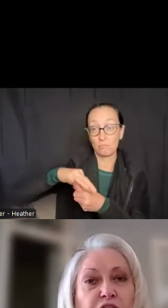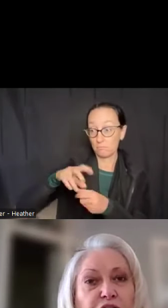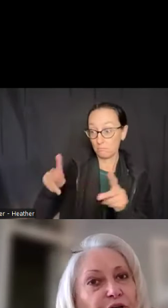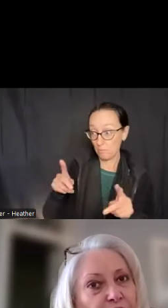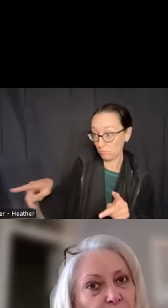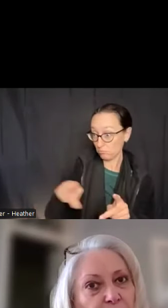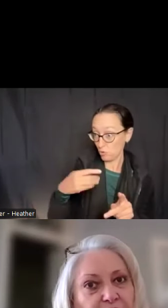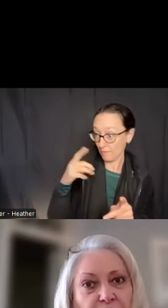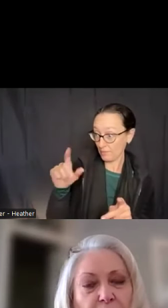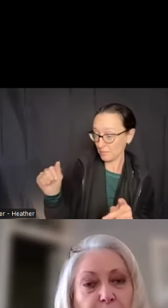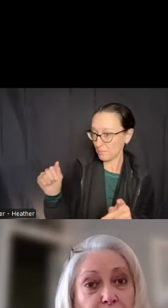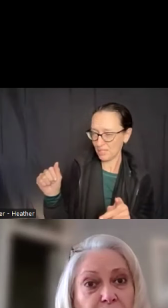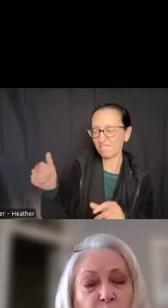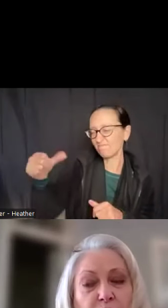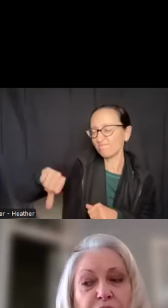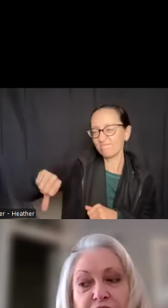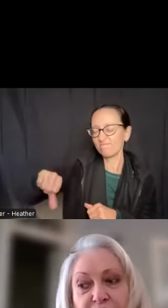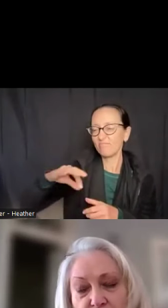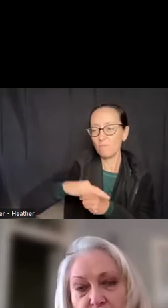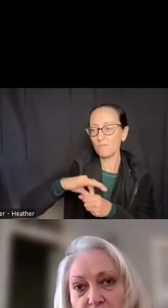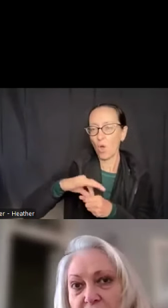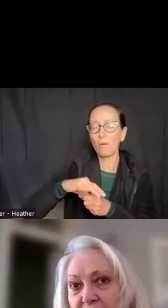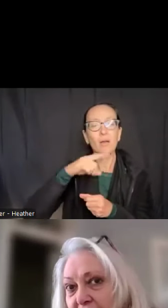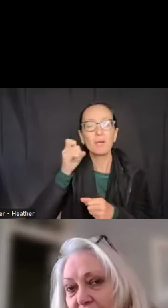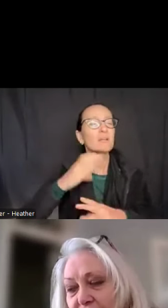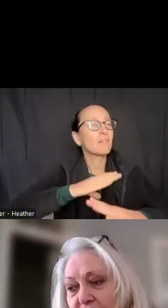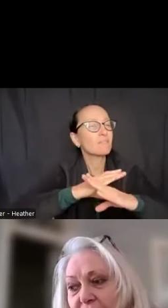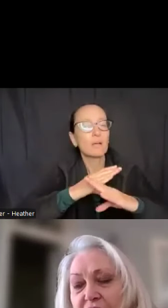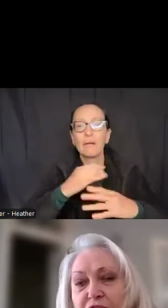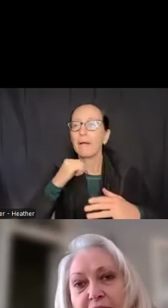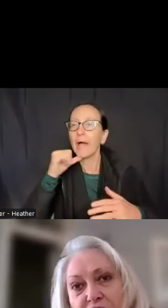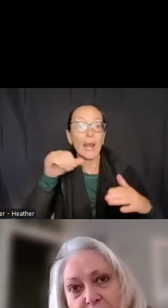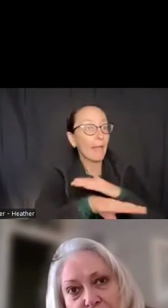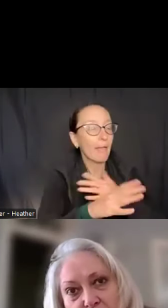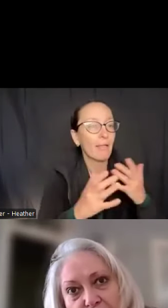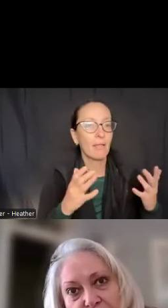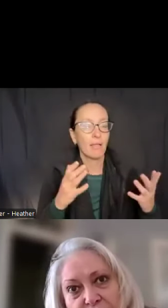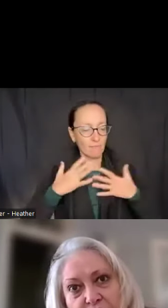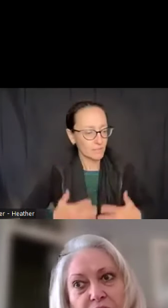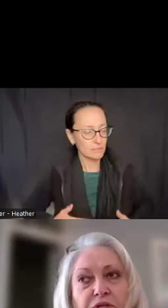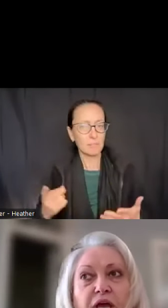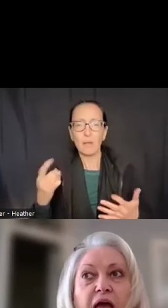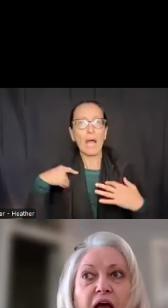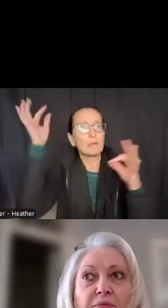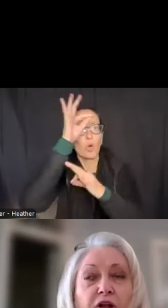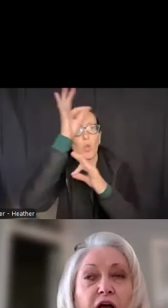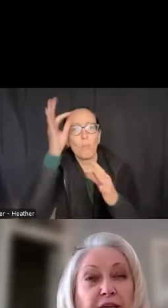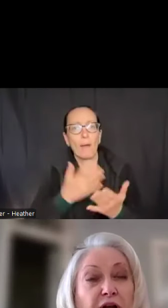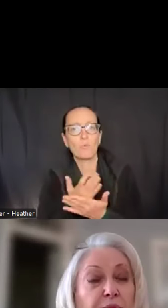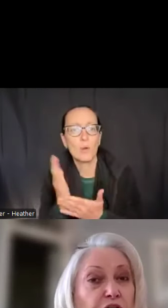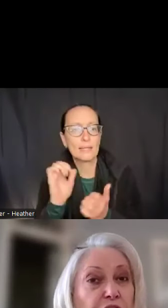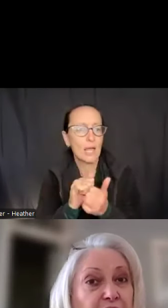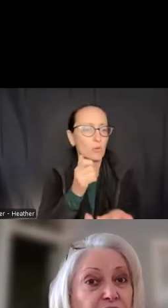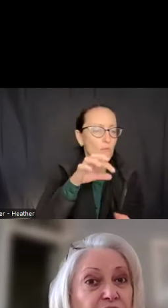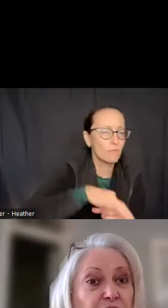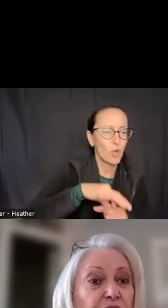the opportunity to vote because there are barriers, whether it's physical, a lack of information about their rights to vote, they're not being